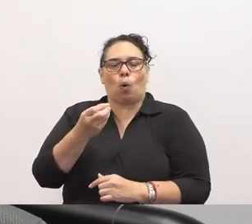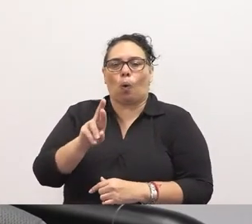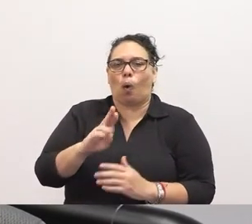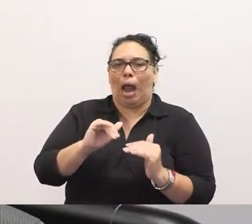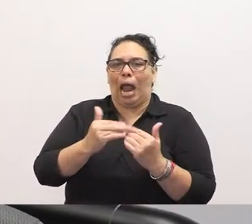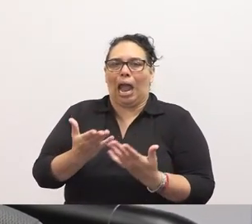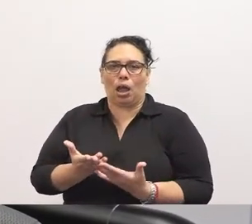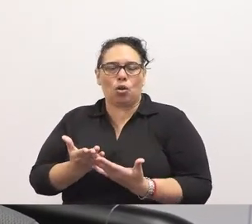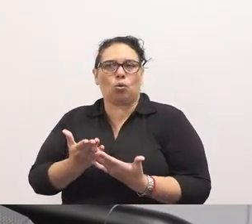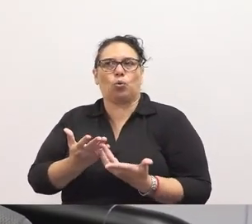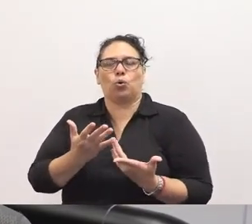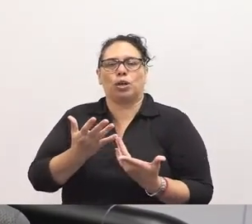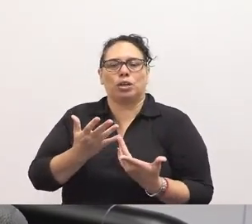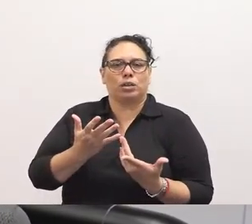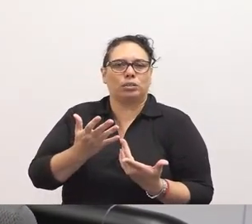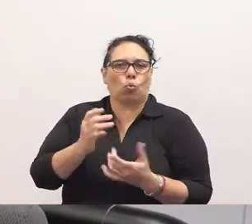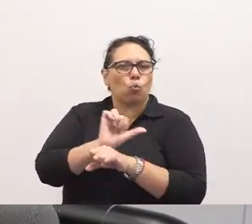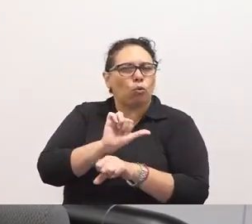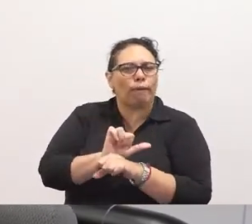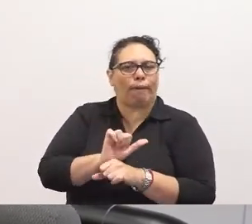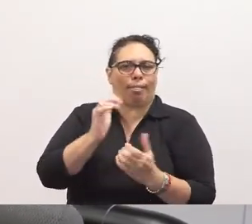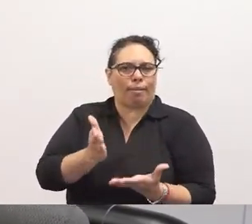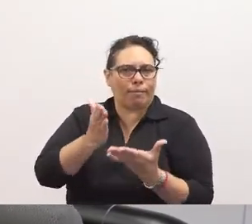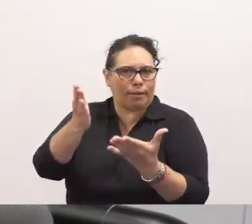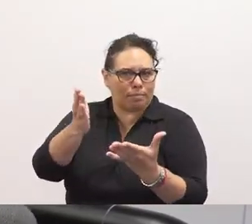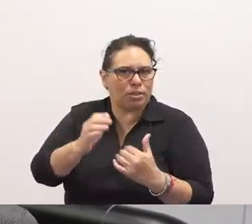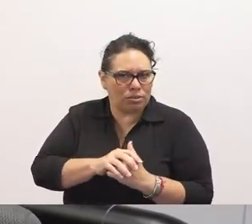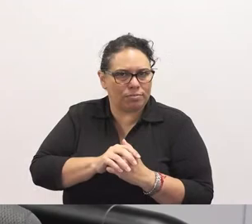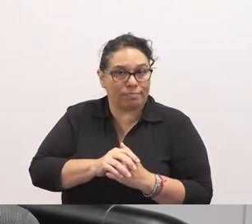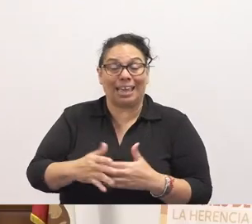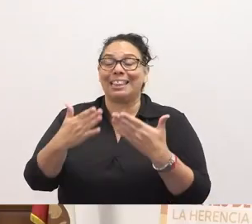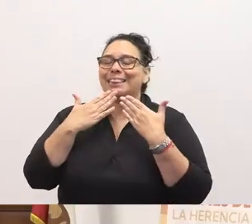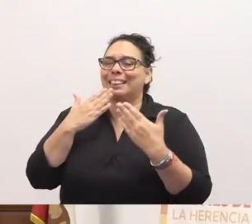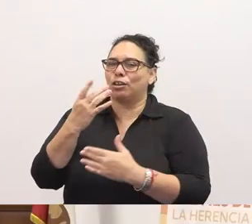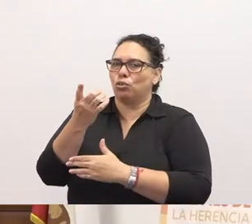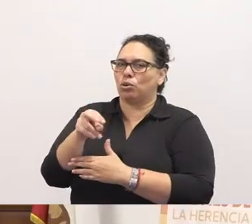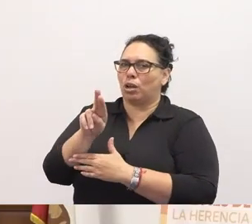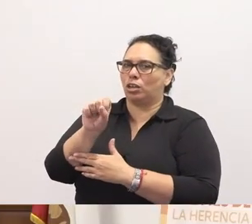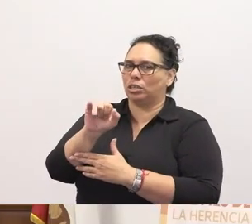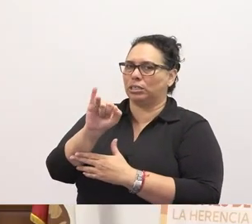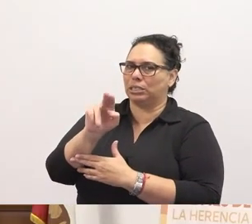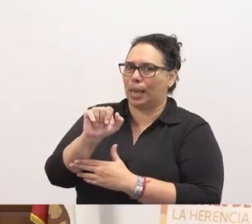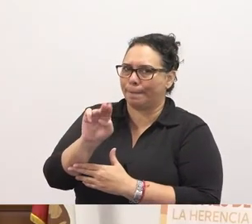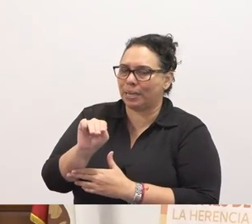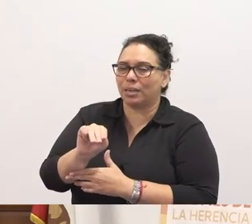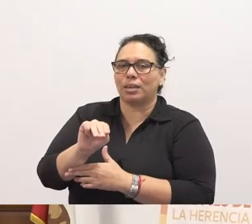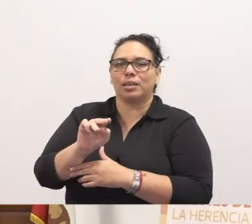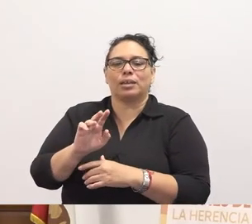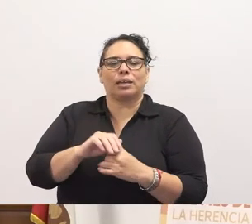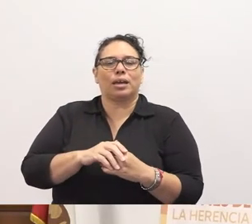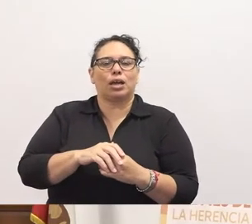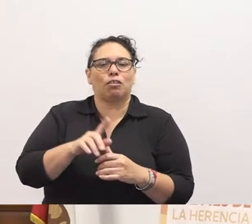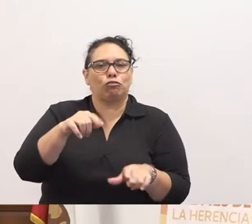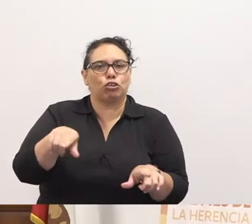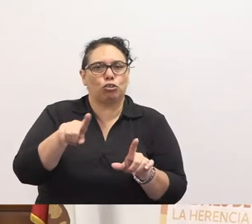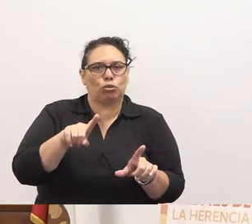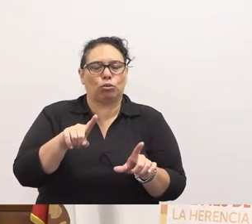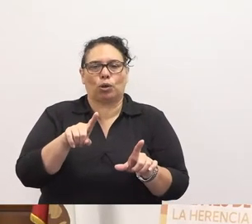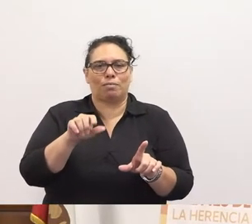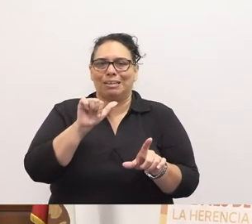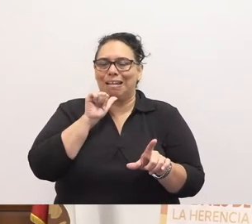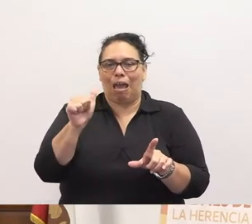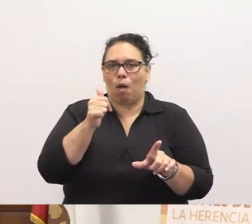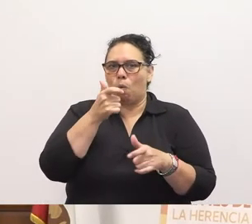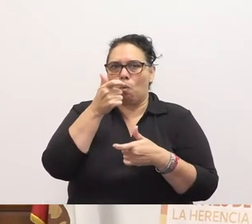those recommendations. Thank you, Dr. Simon. And for my colleagues, and for those of you that have not yet been able to watch our